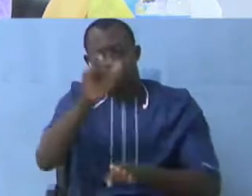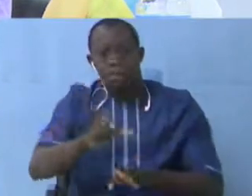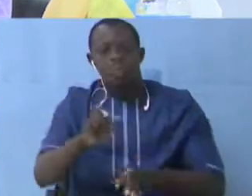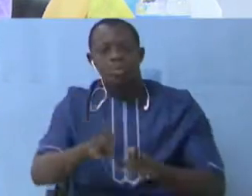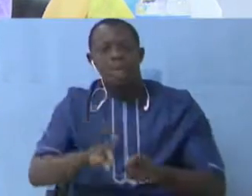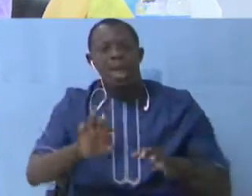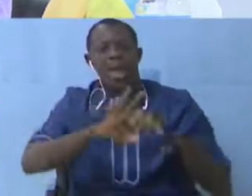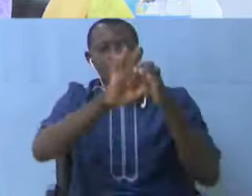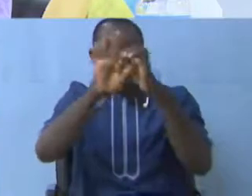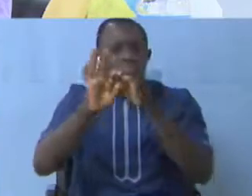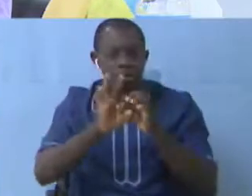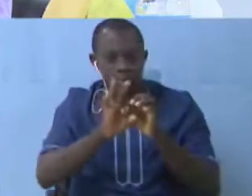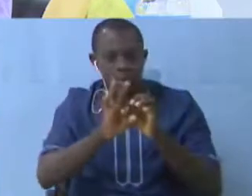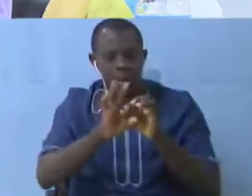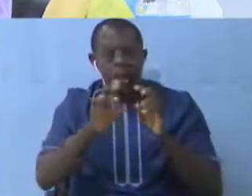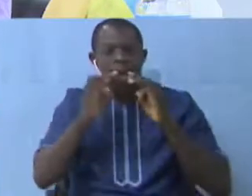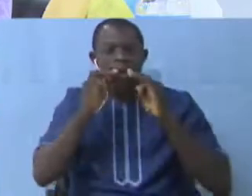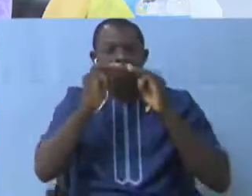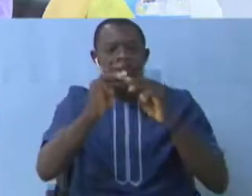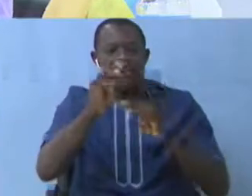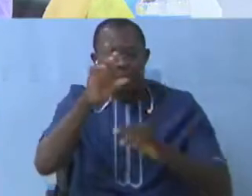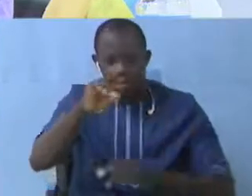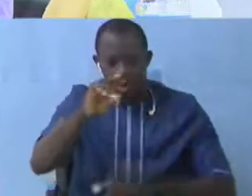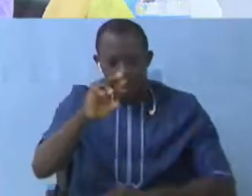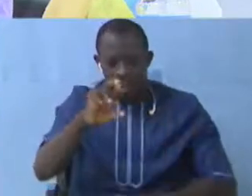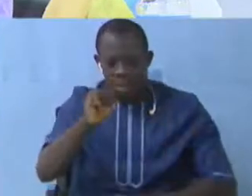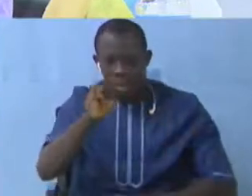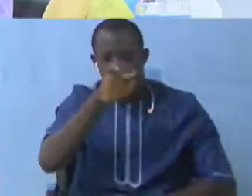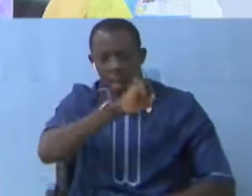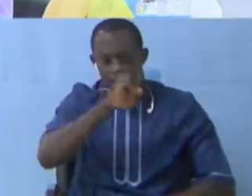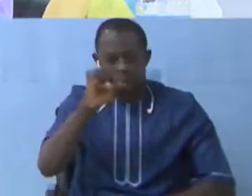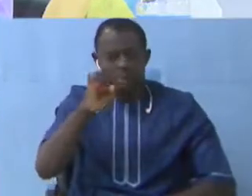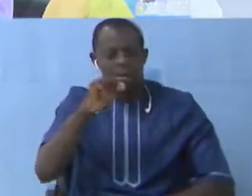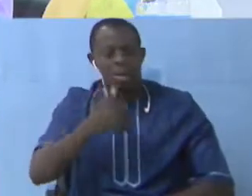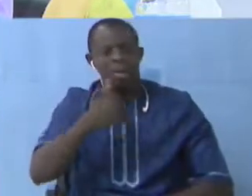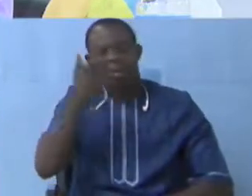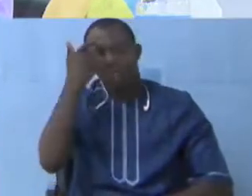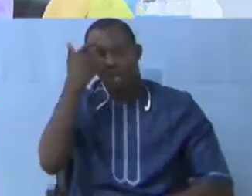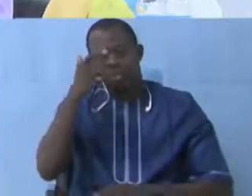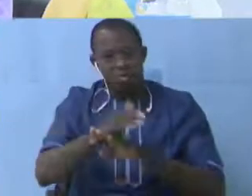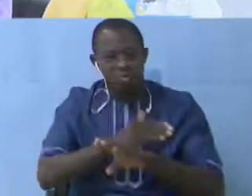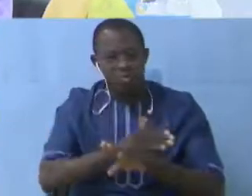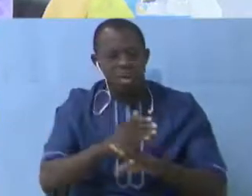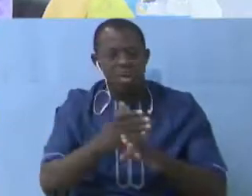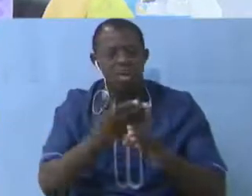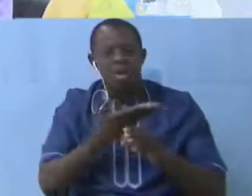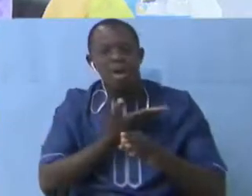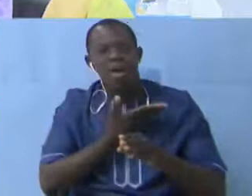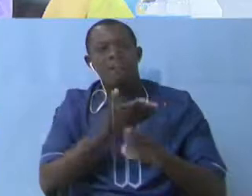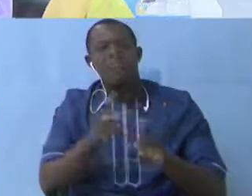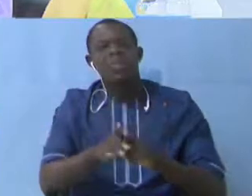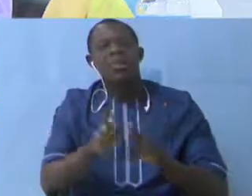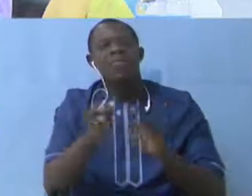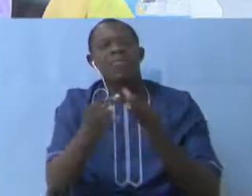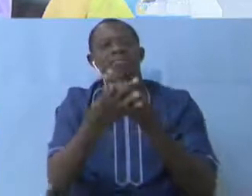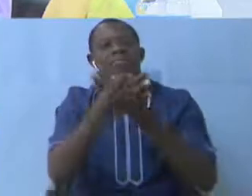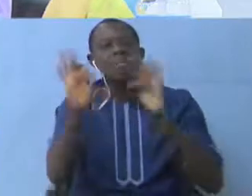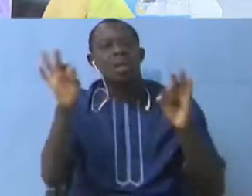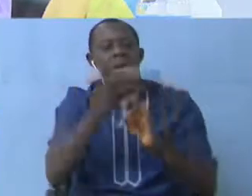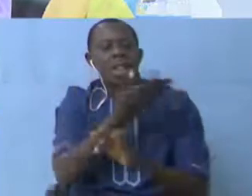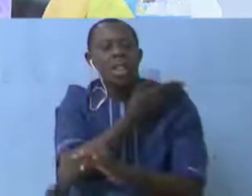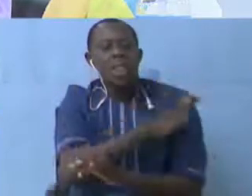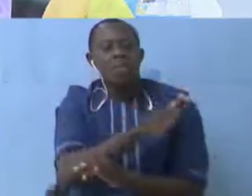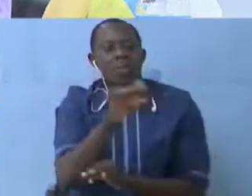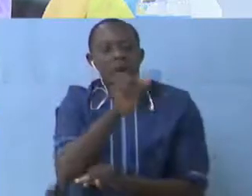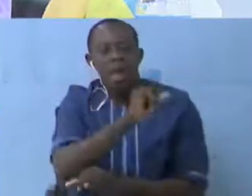Associated Press. Associated Press la. And I think he was covering the release of some rebel. yaakaar naa